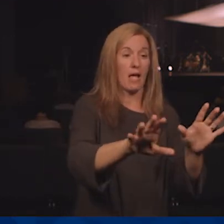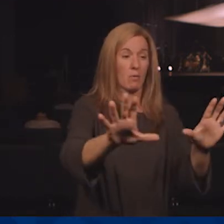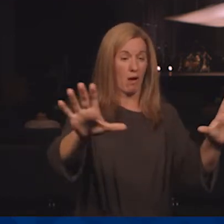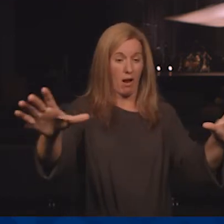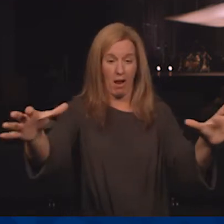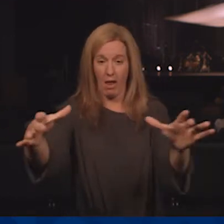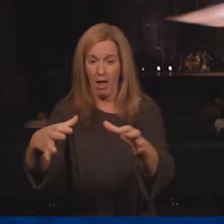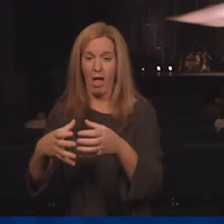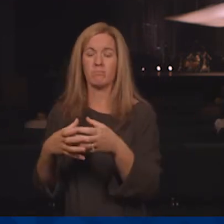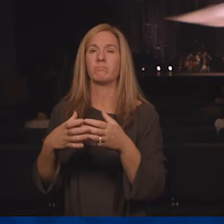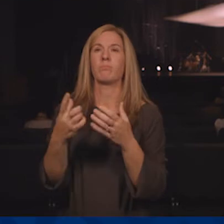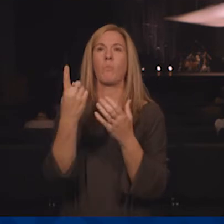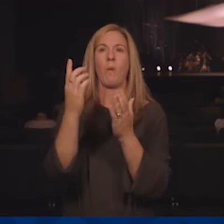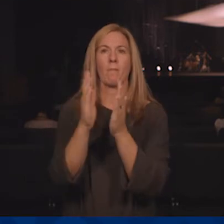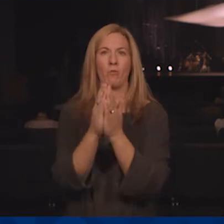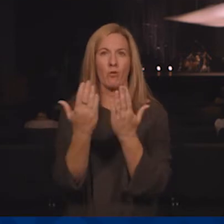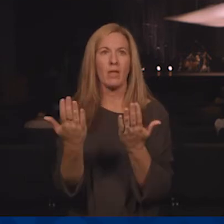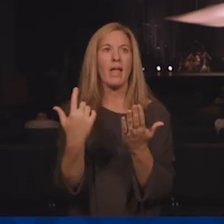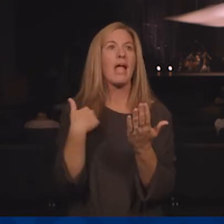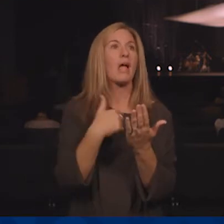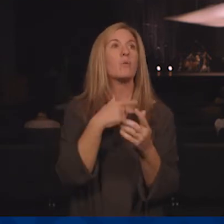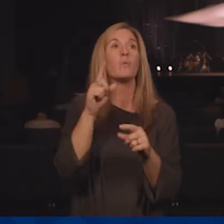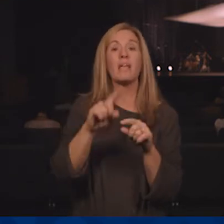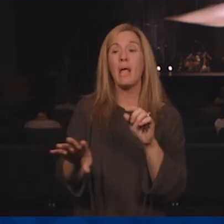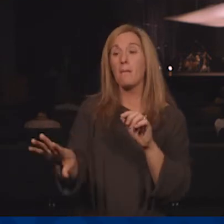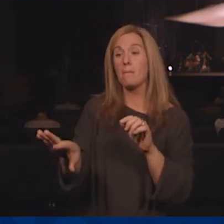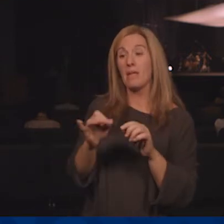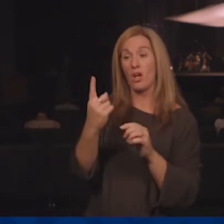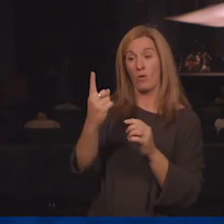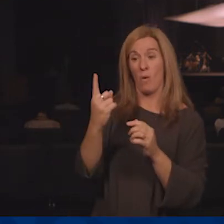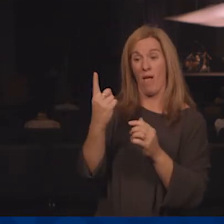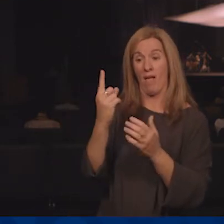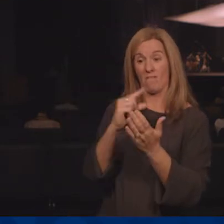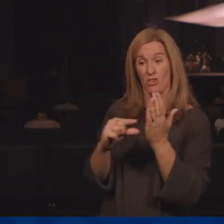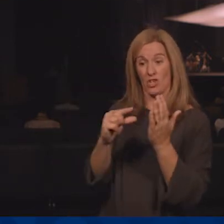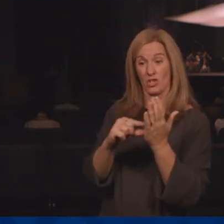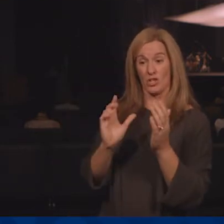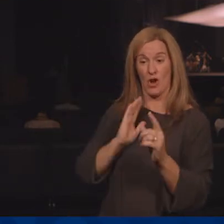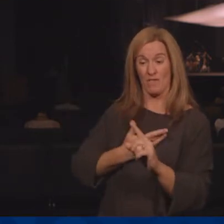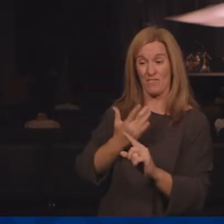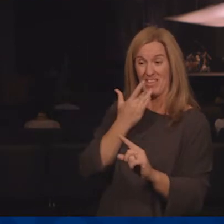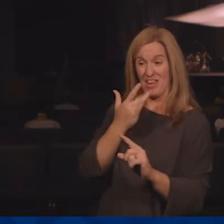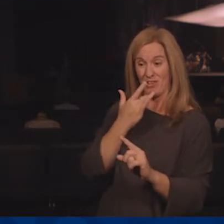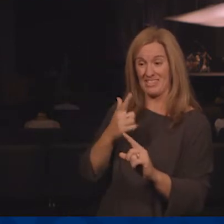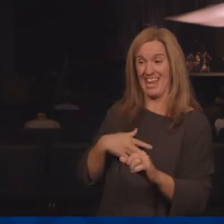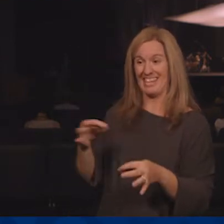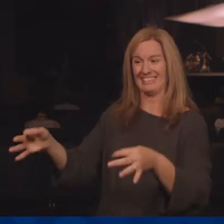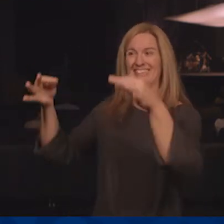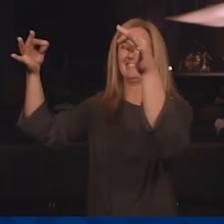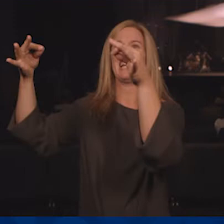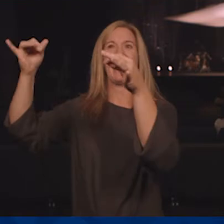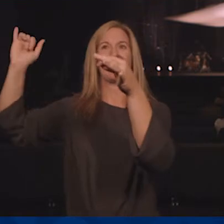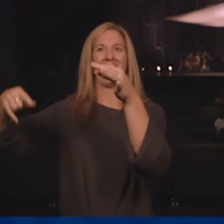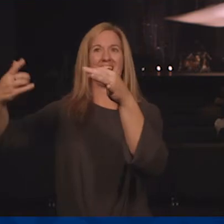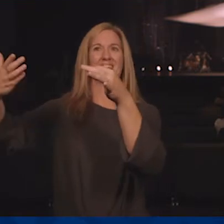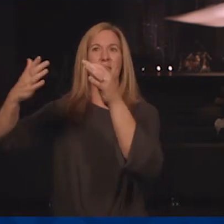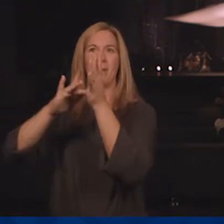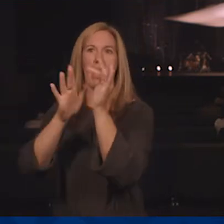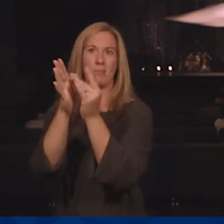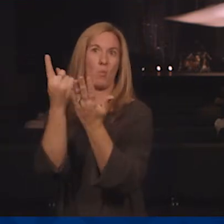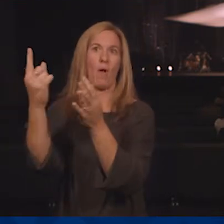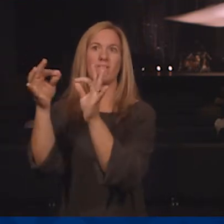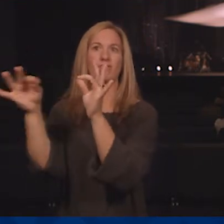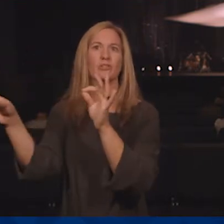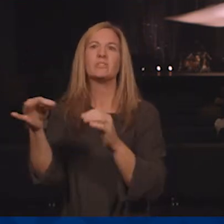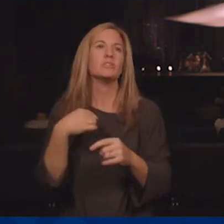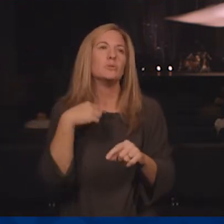our favorite verse, throw it at a wall, and say, that's what I'm into. In the same way that you would not read the Constitution in that way.